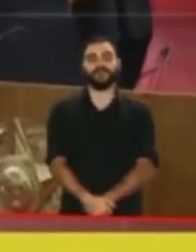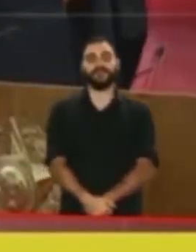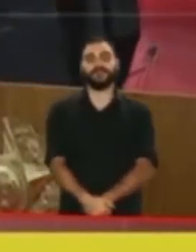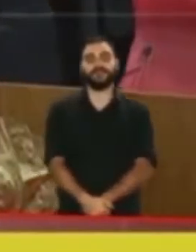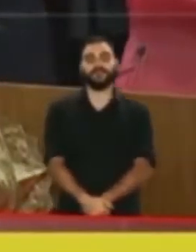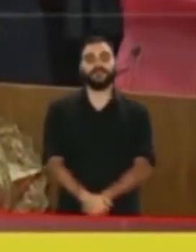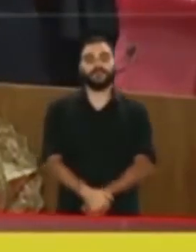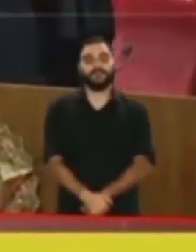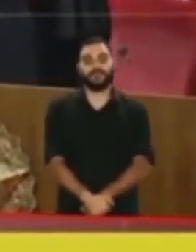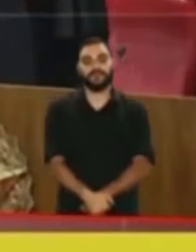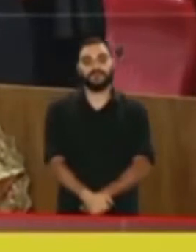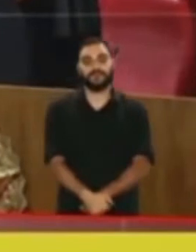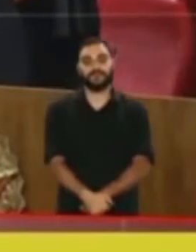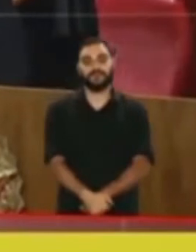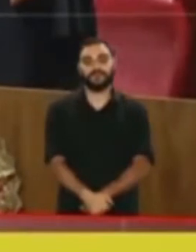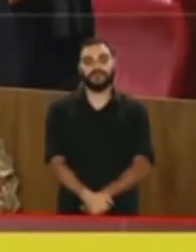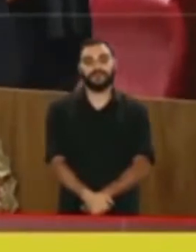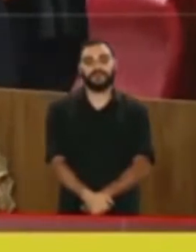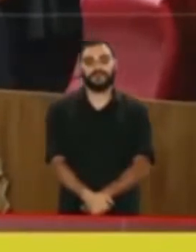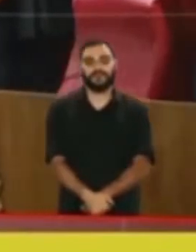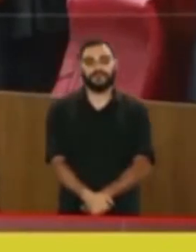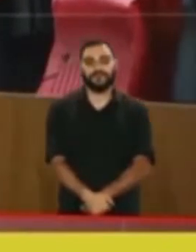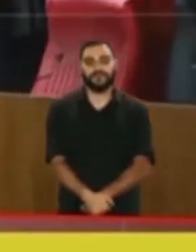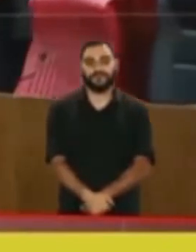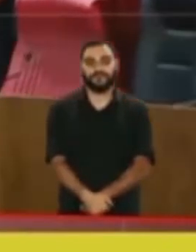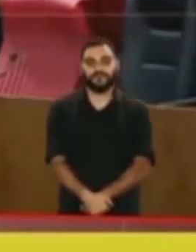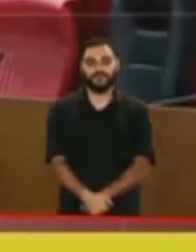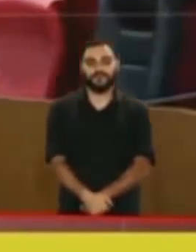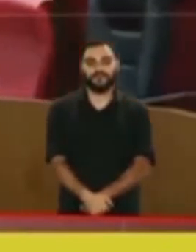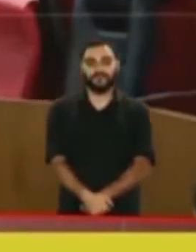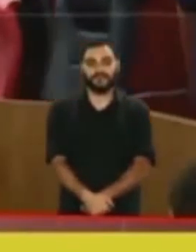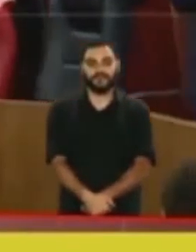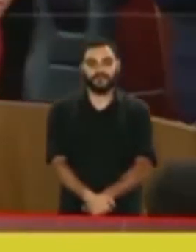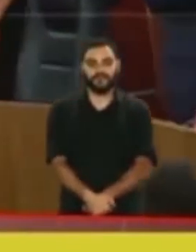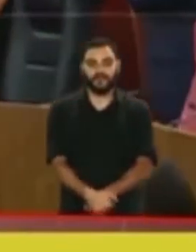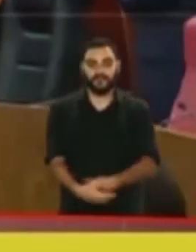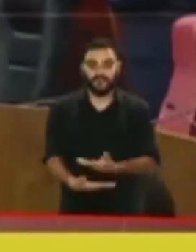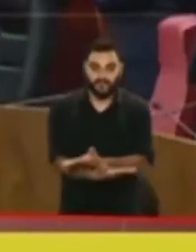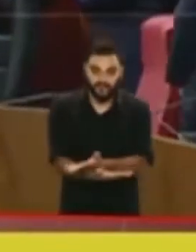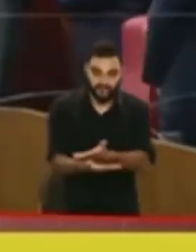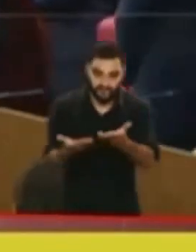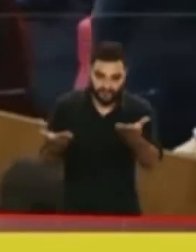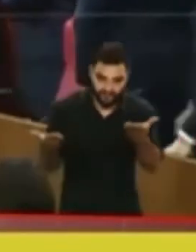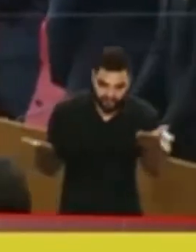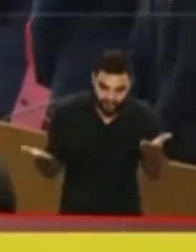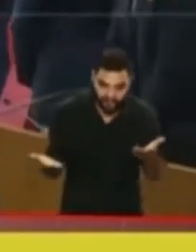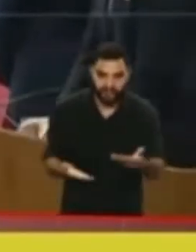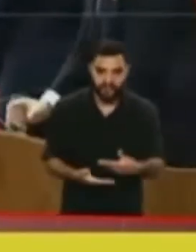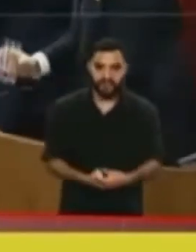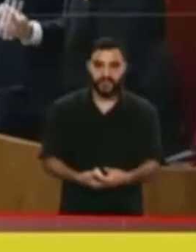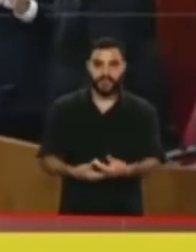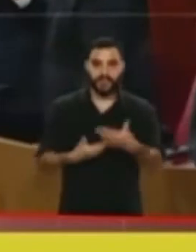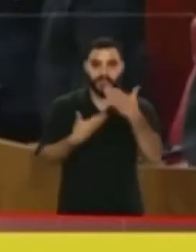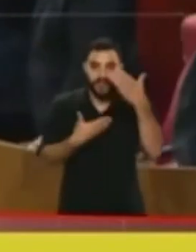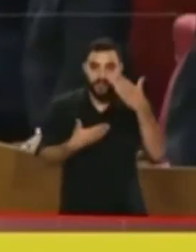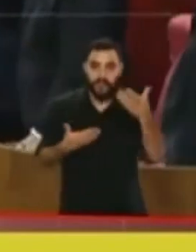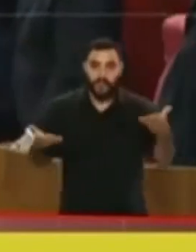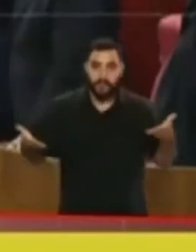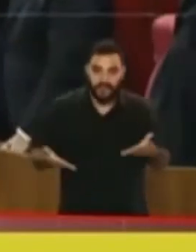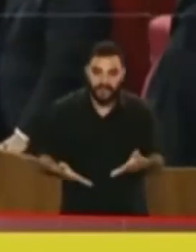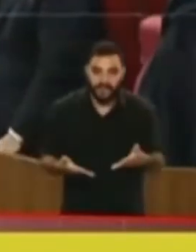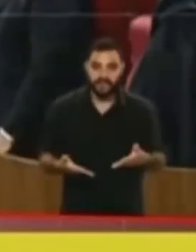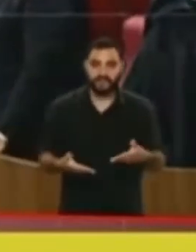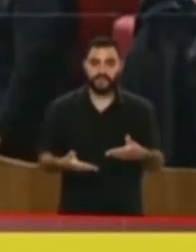Court ruled that indeed the Bolsonaro coalition had used illegal tactics on social media to win the